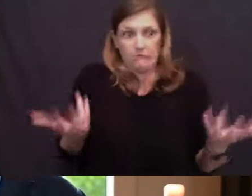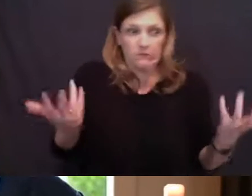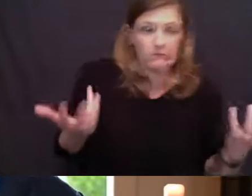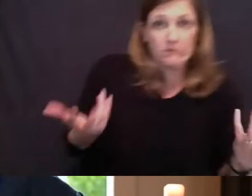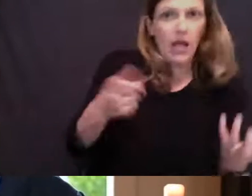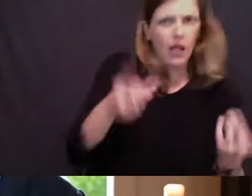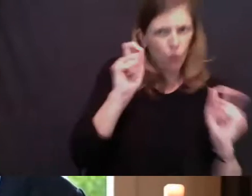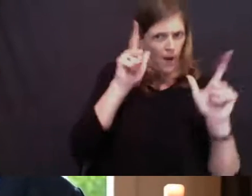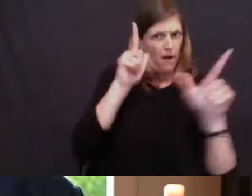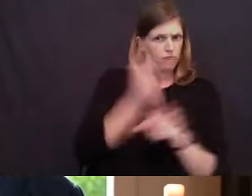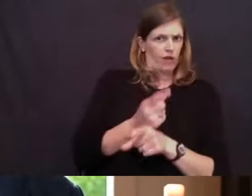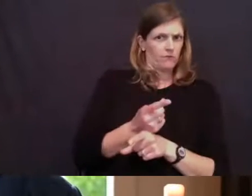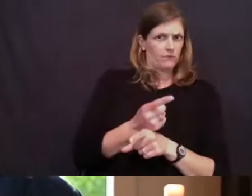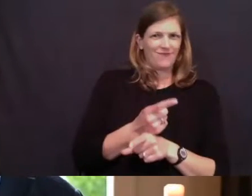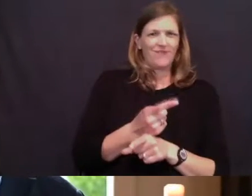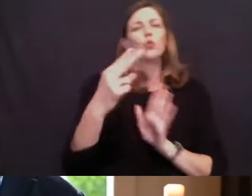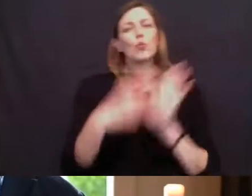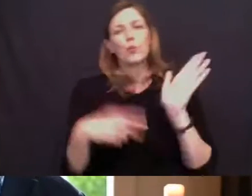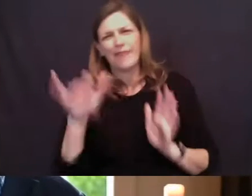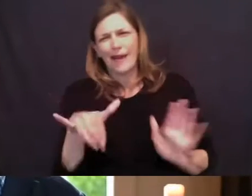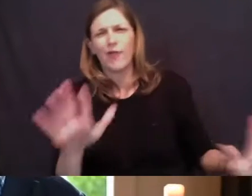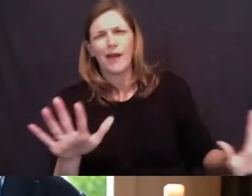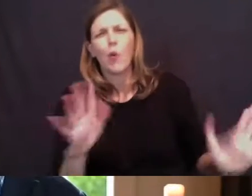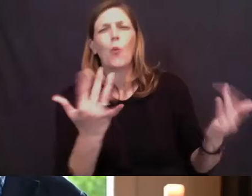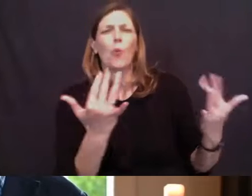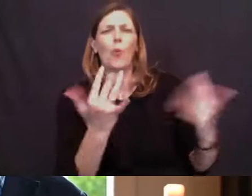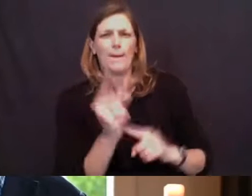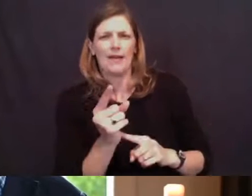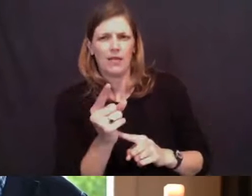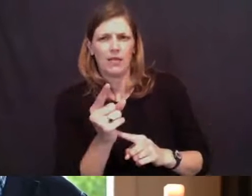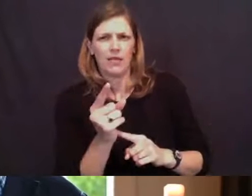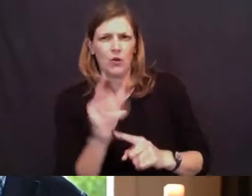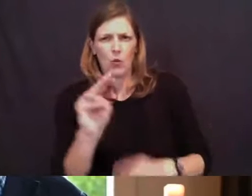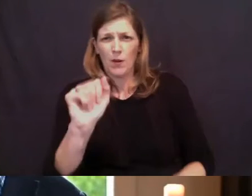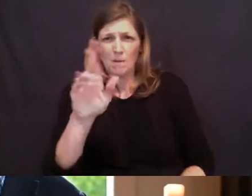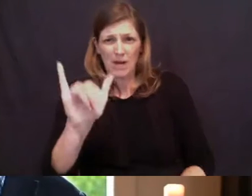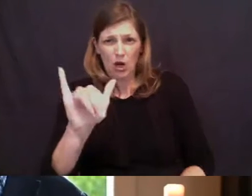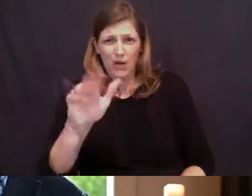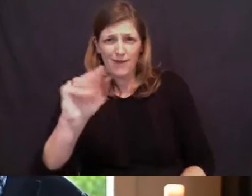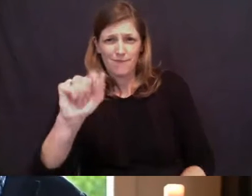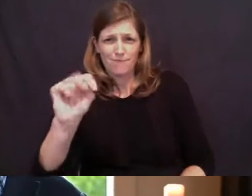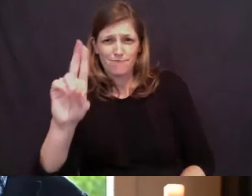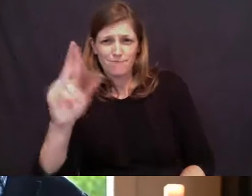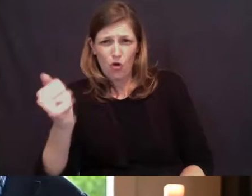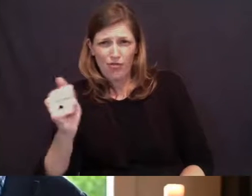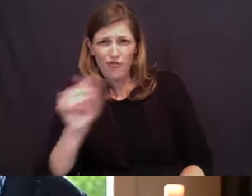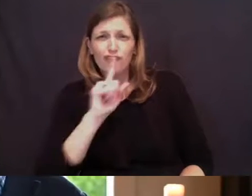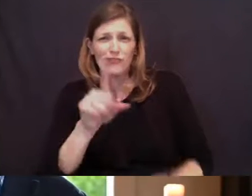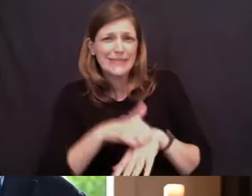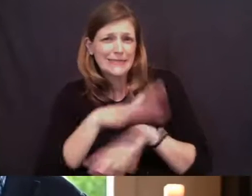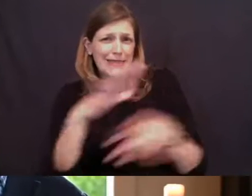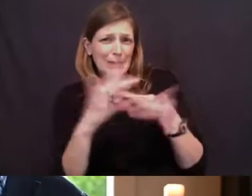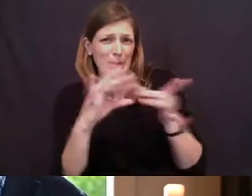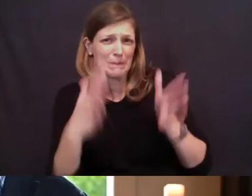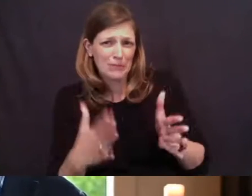he'll wake up. And you just read this, you're like, wait a second. Guys, would Mary and Martha really send a messenger to tell Jesus that Lazarus